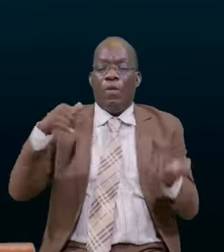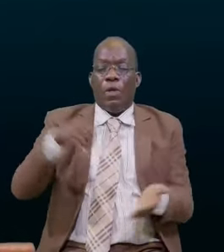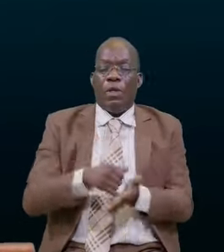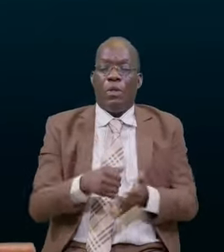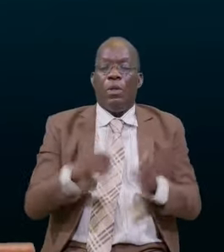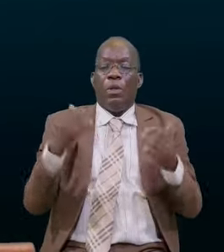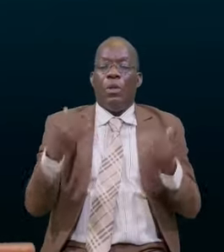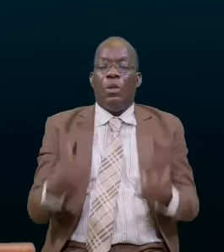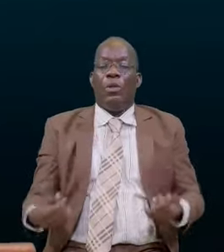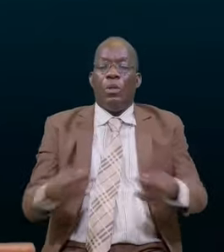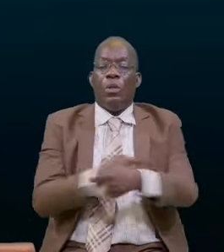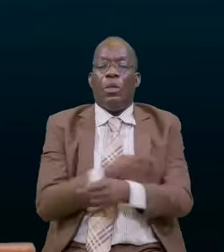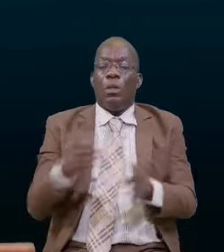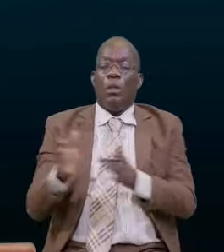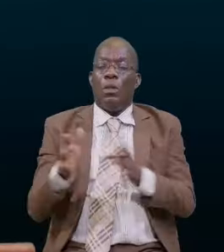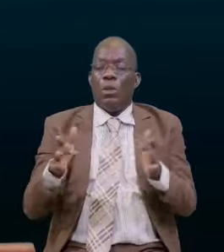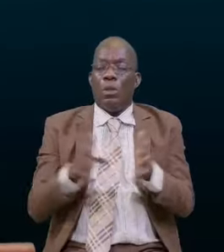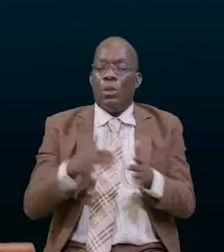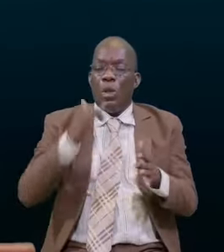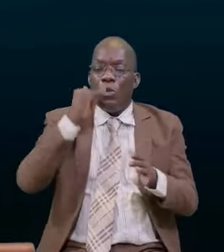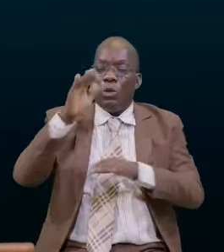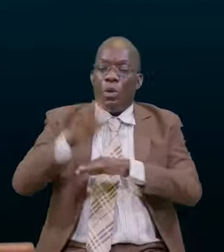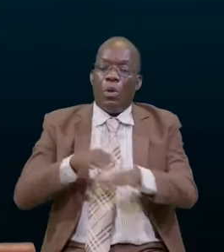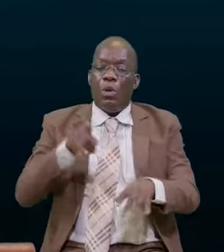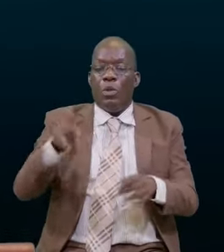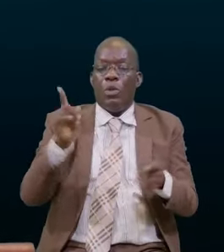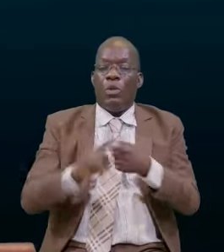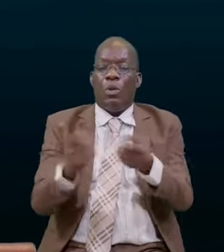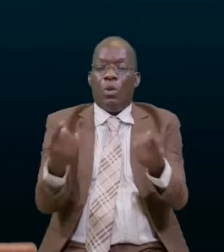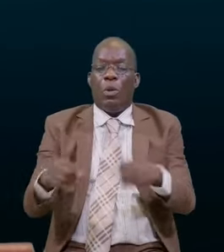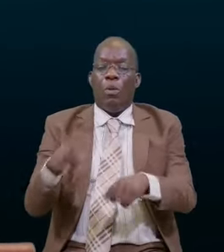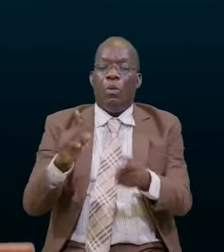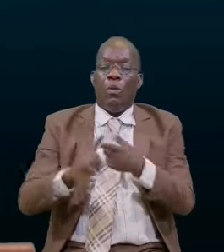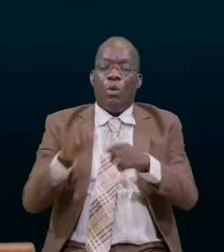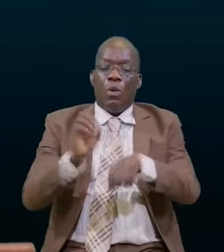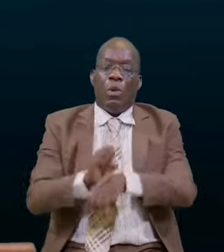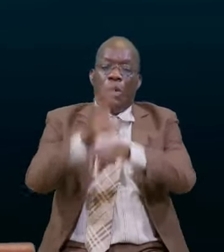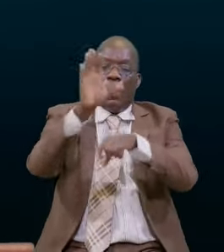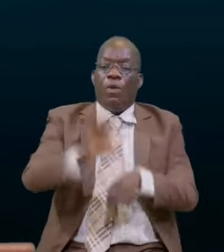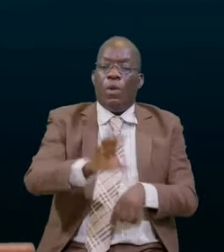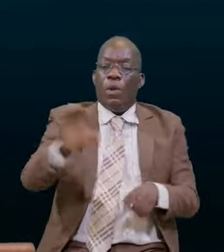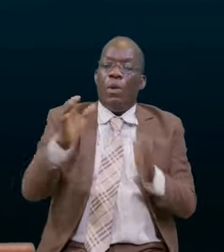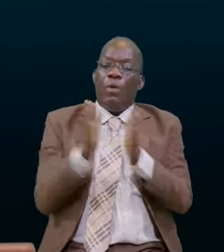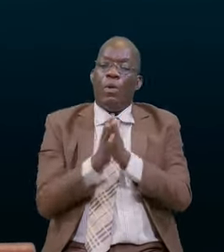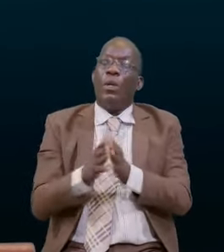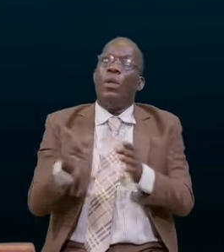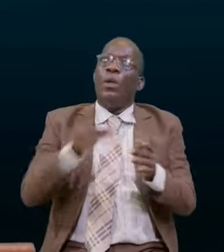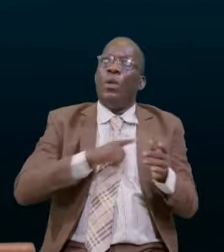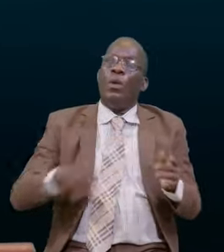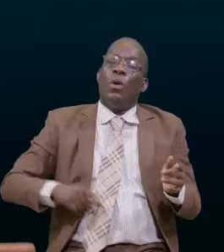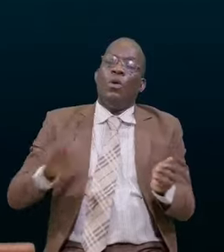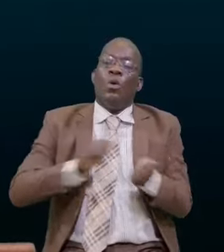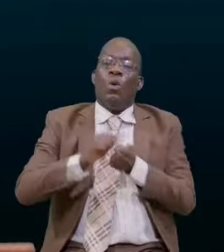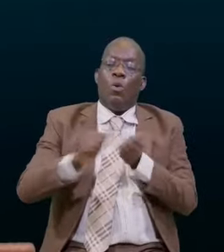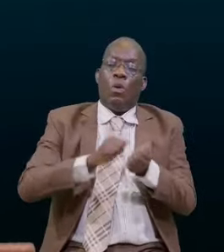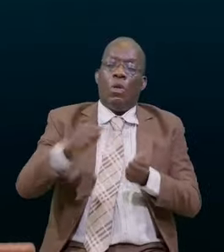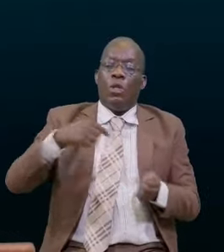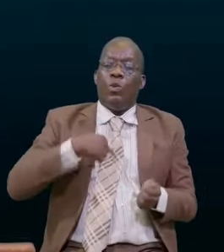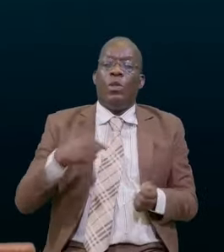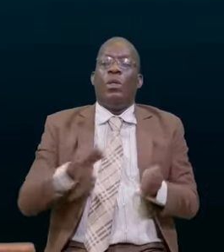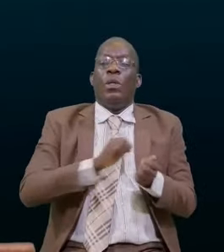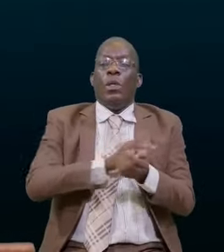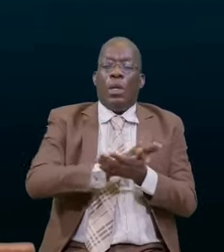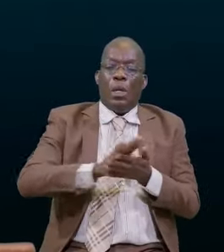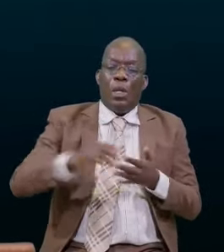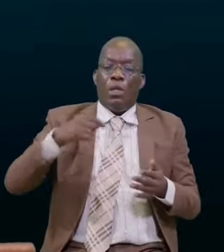calling you to come to Calvary and say Lord I want you to wash me cleanse me from any entanglement with